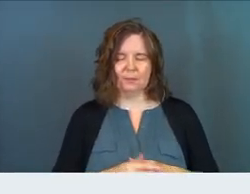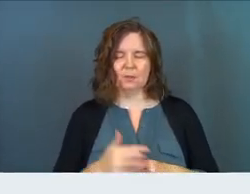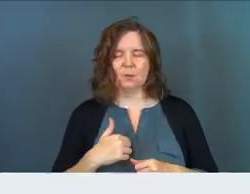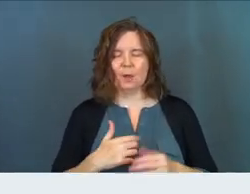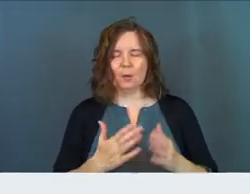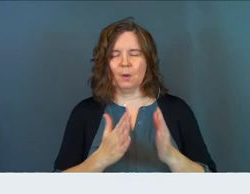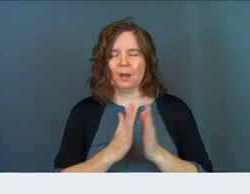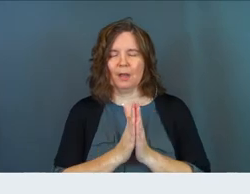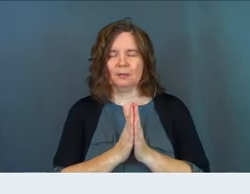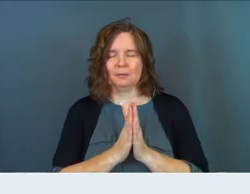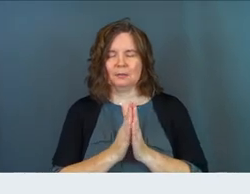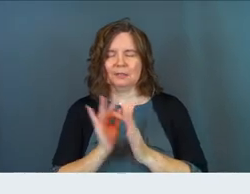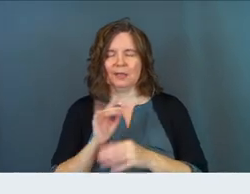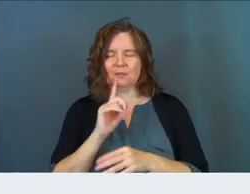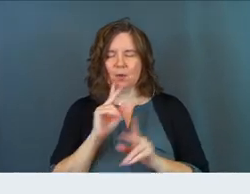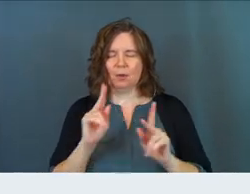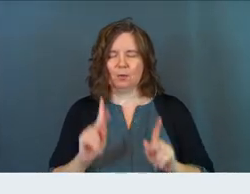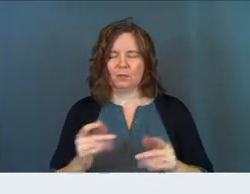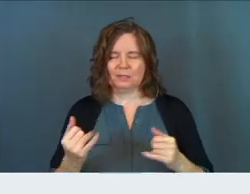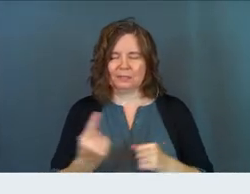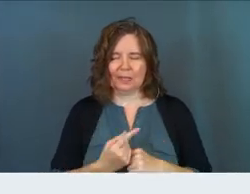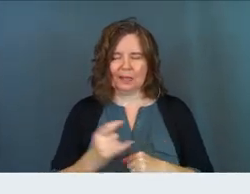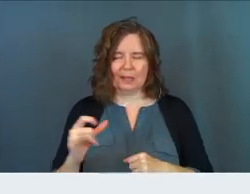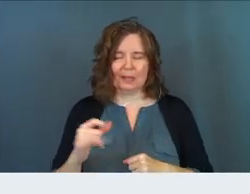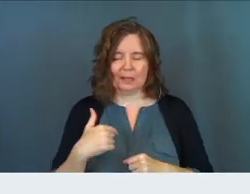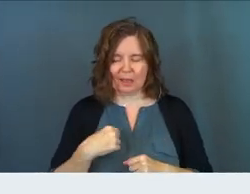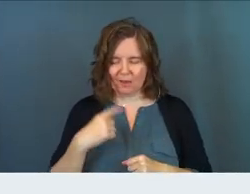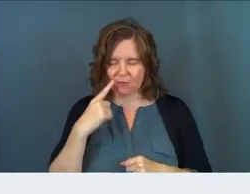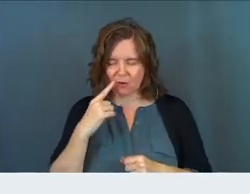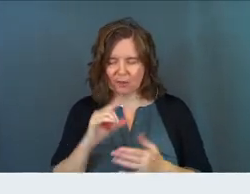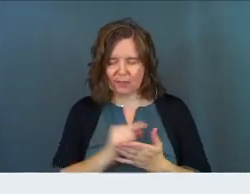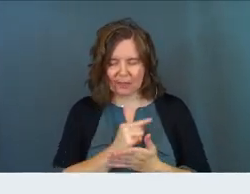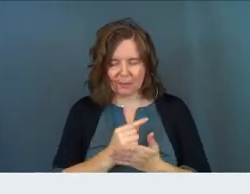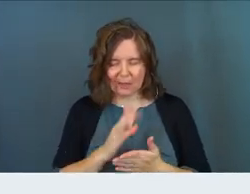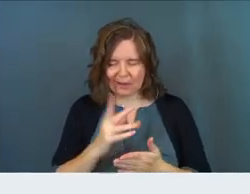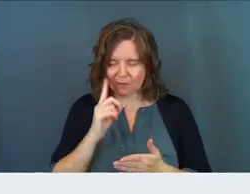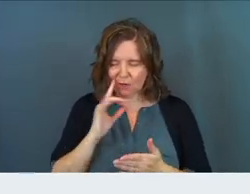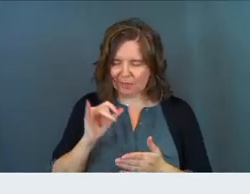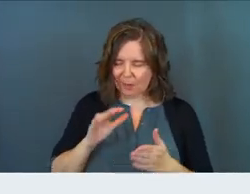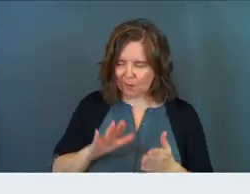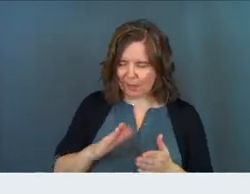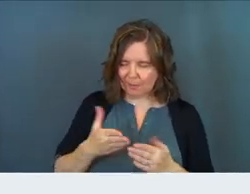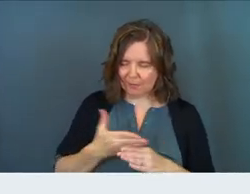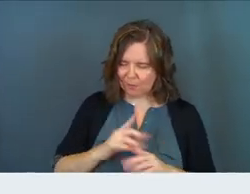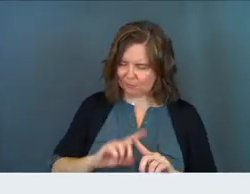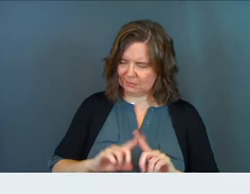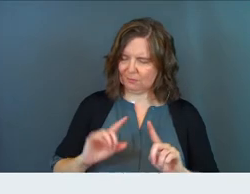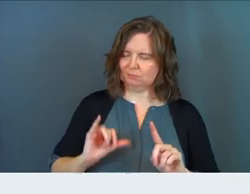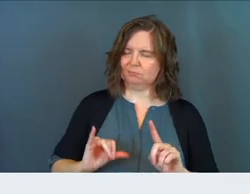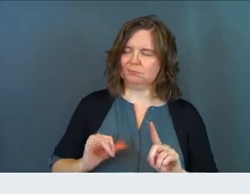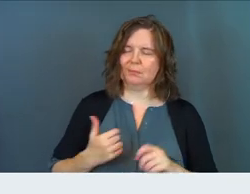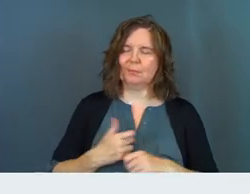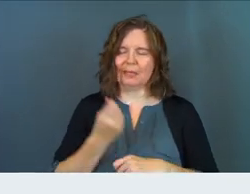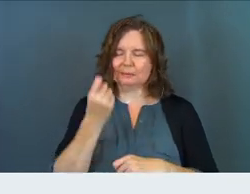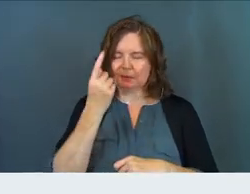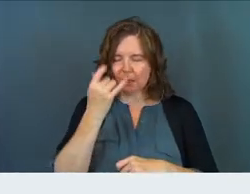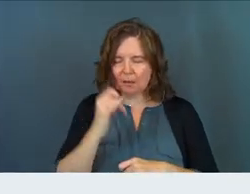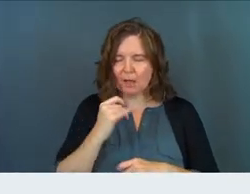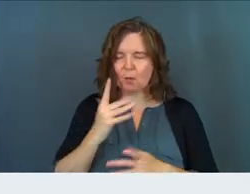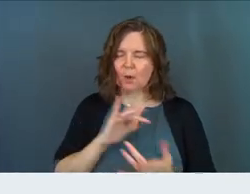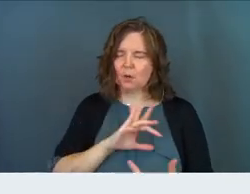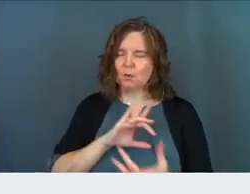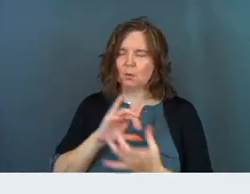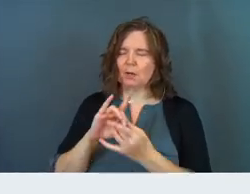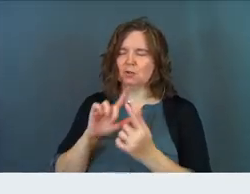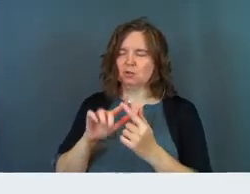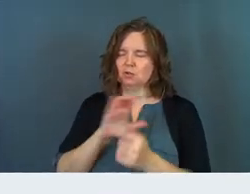So I would ask, if you're a person today, you're like, I've heard that gospel, I'd never heard it like that before. This makes sense to me. I want to reach